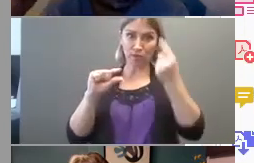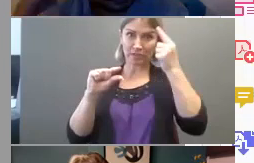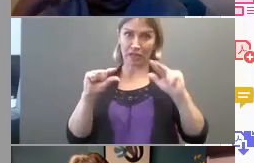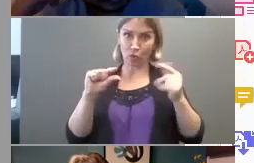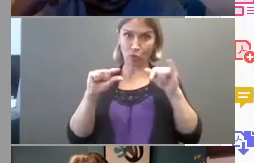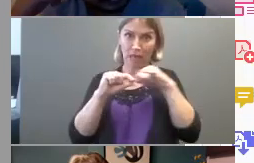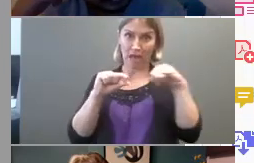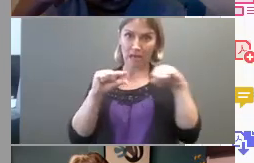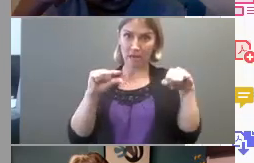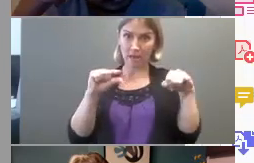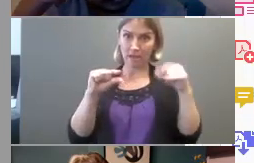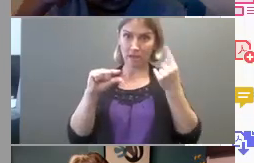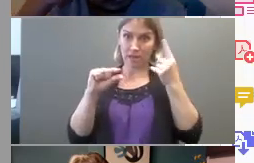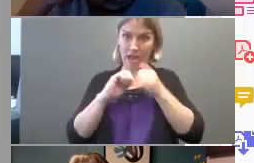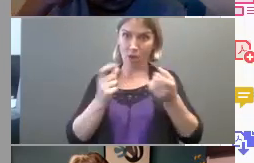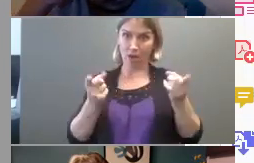Yes, no?